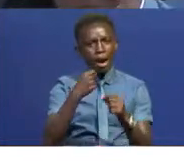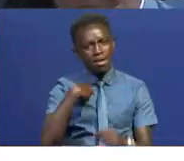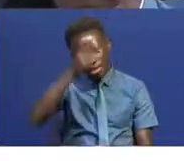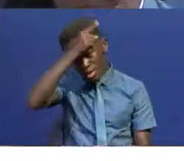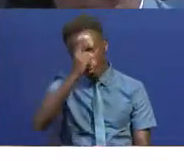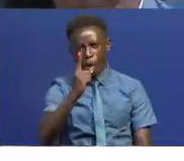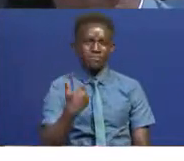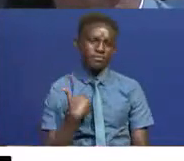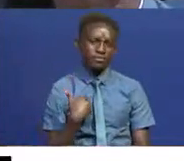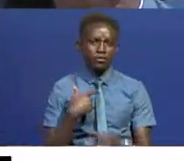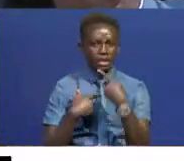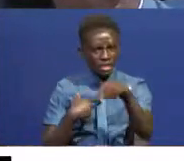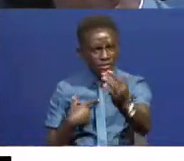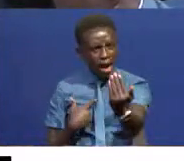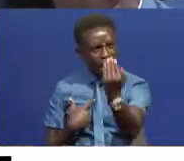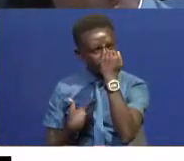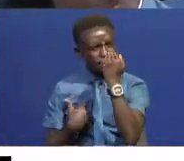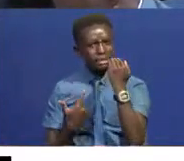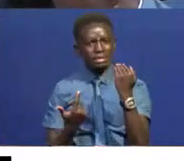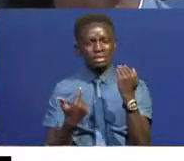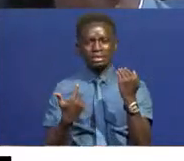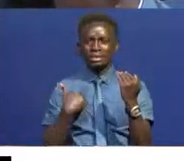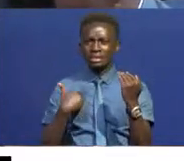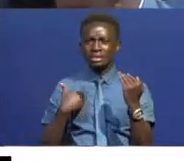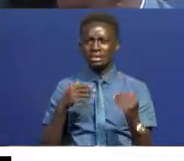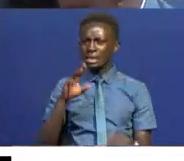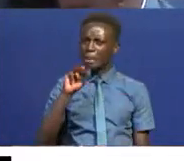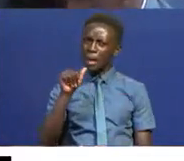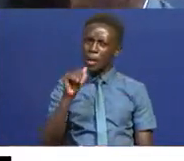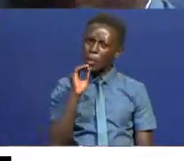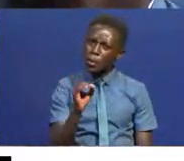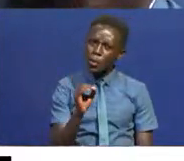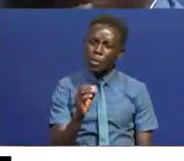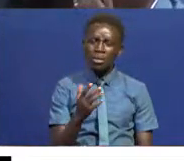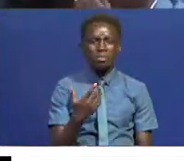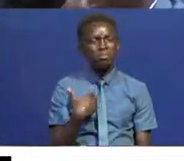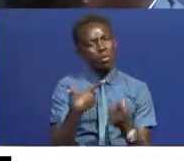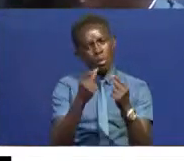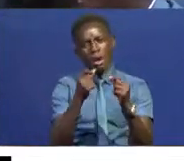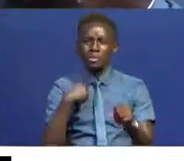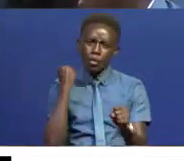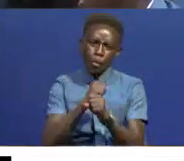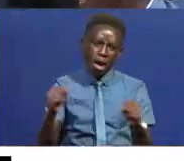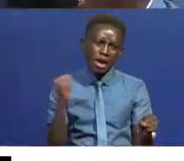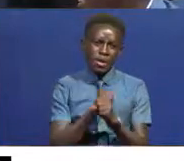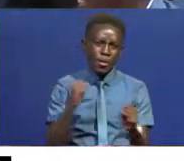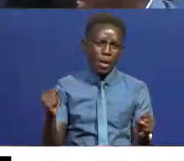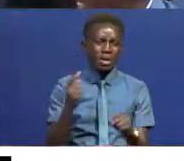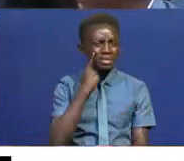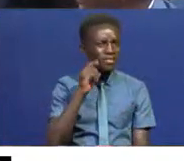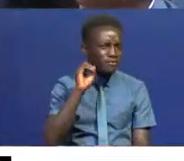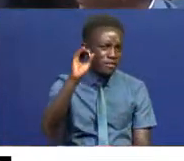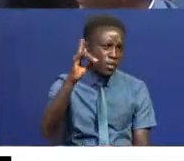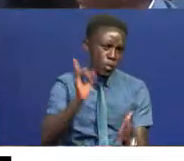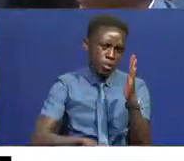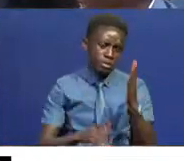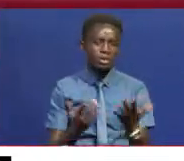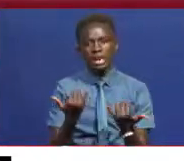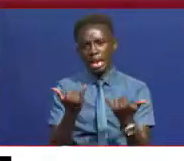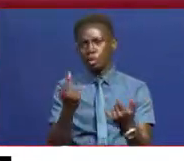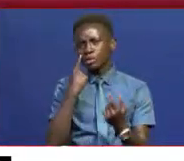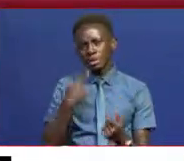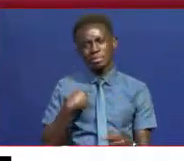Nikamwambia rais unikubali tu vile niko, nitangangana mbele. Na rais unaona mimi nangangana. The